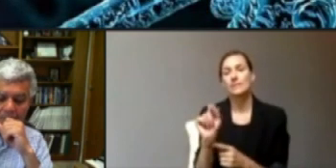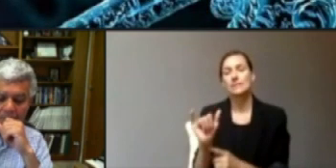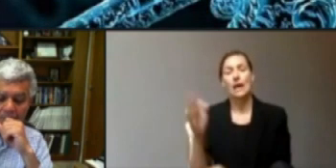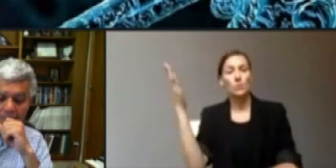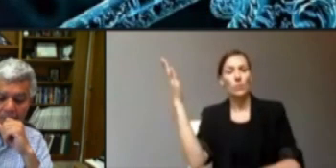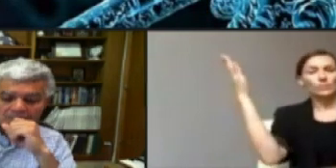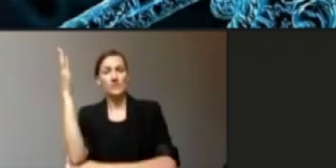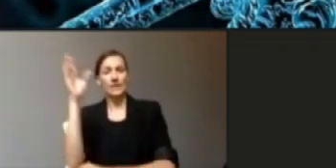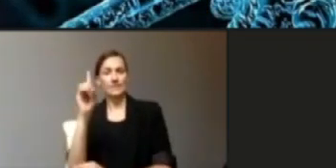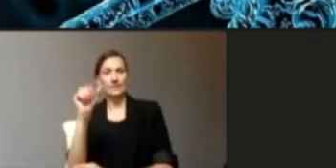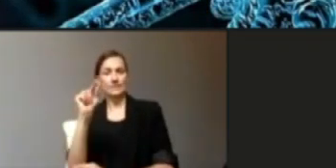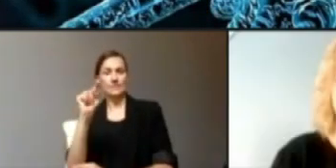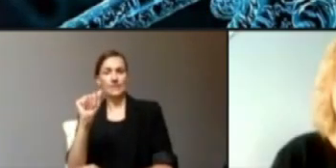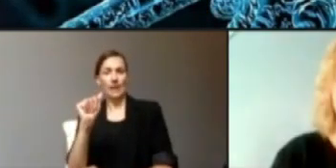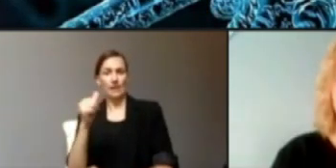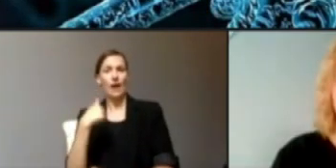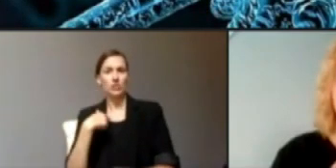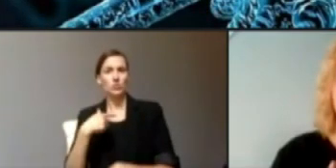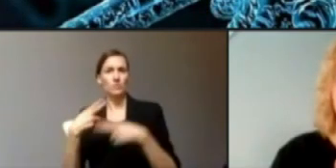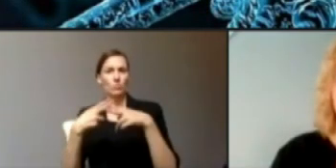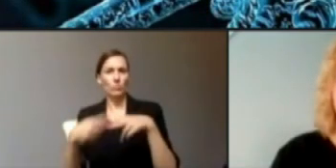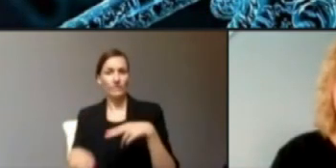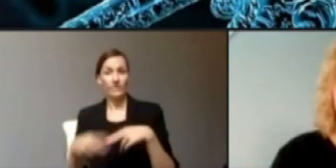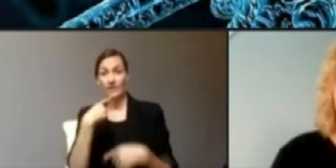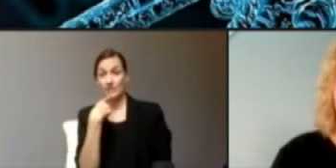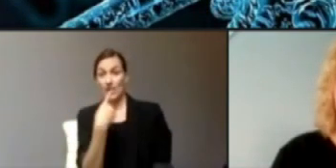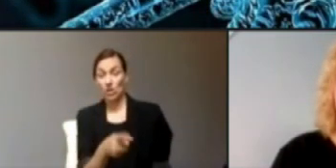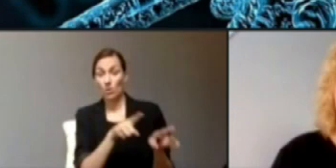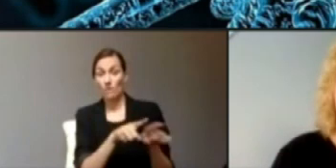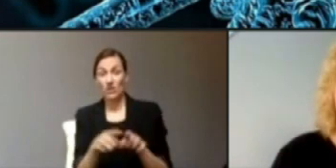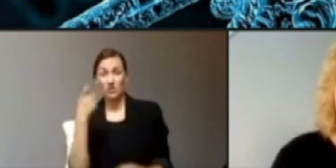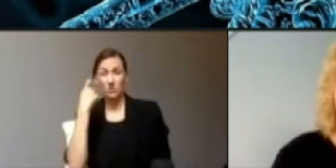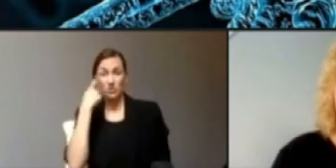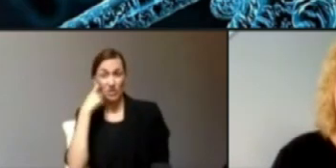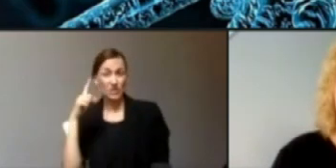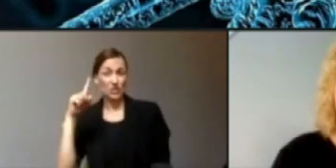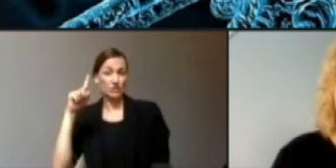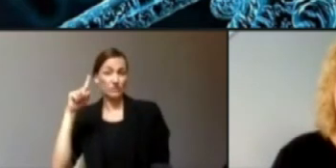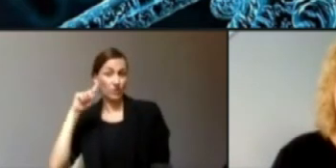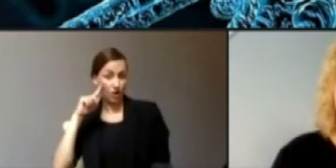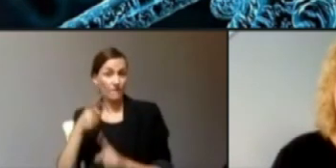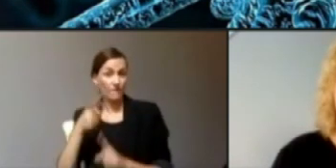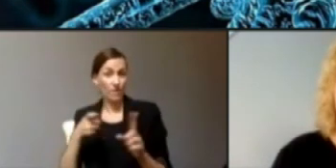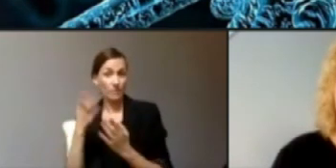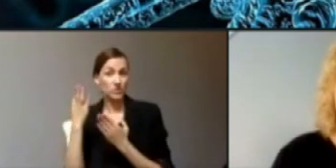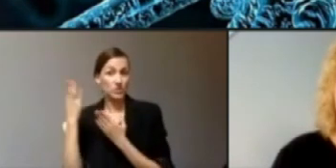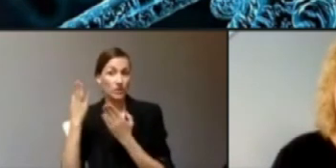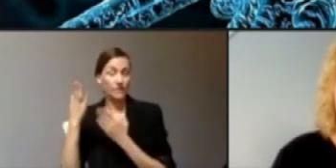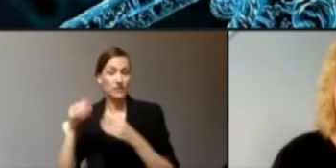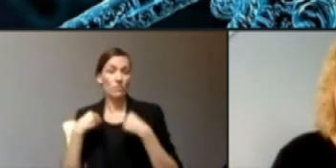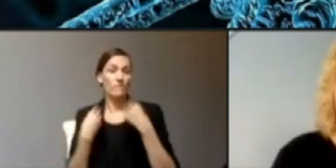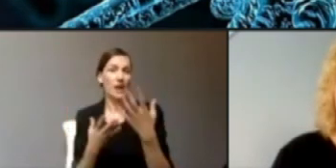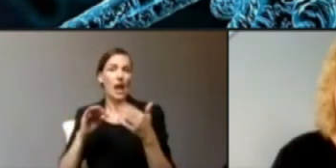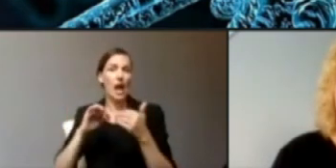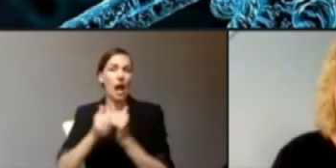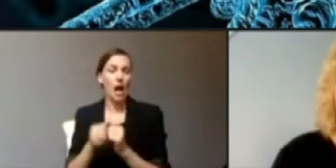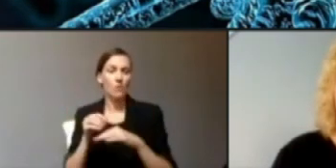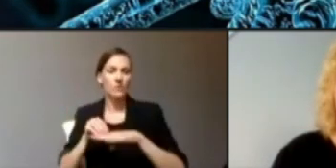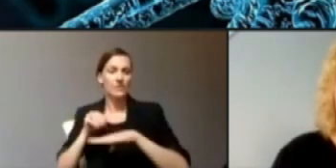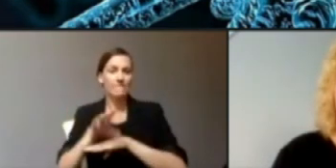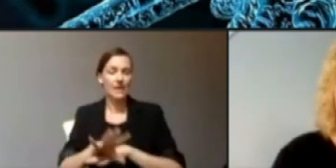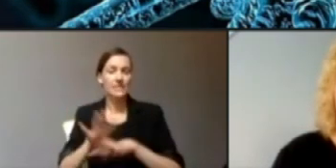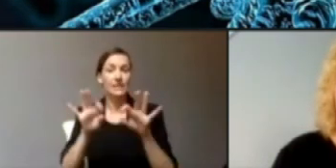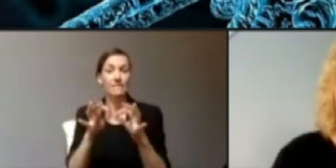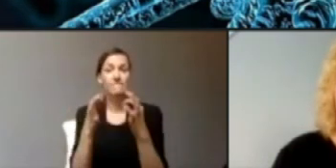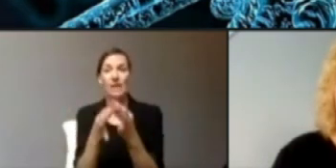on this. I just want to very briefly say that we've also just heard from our service providers of how this has impacted families that are having much